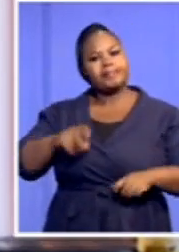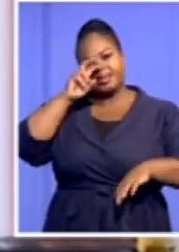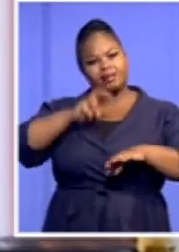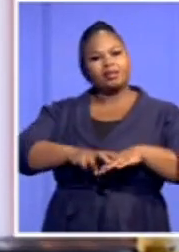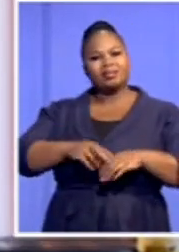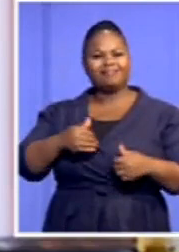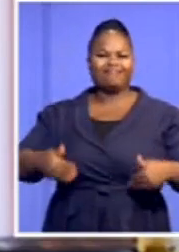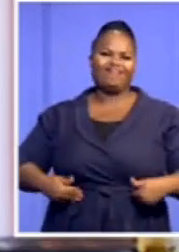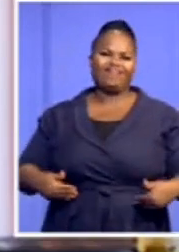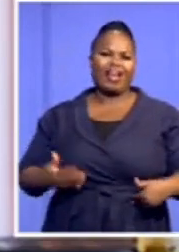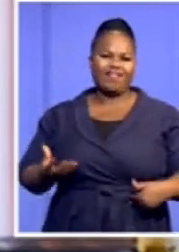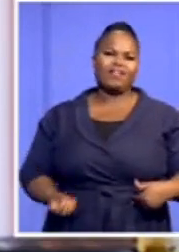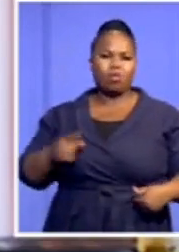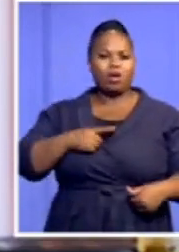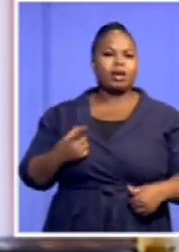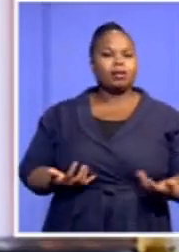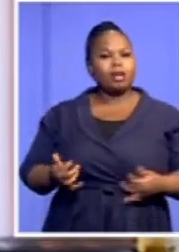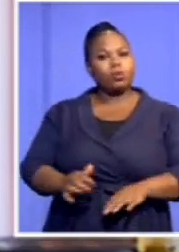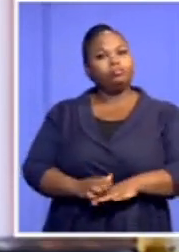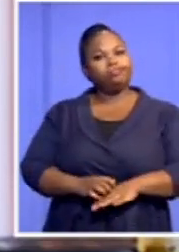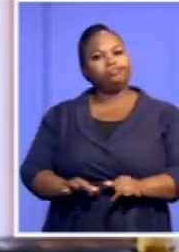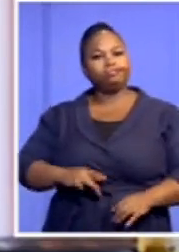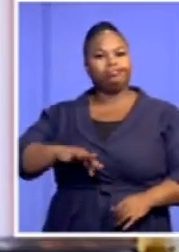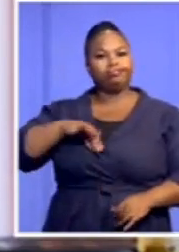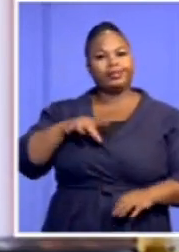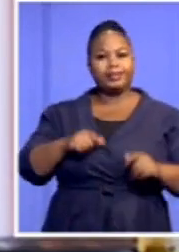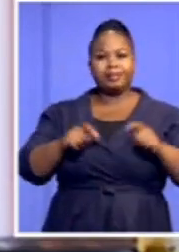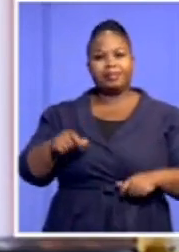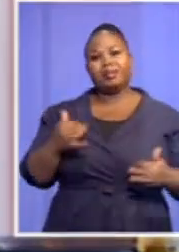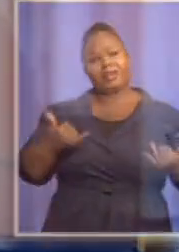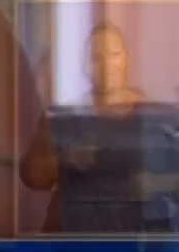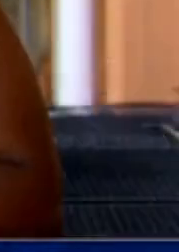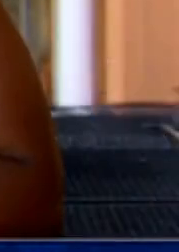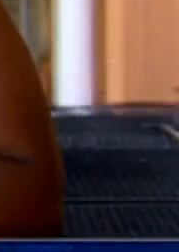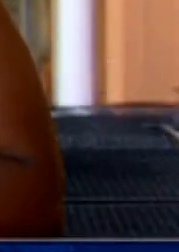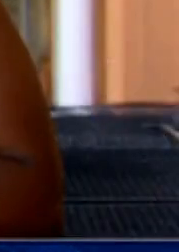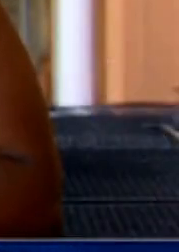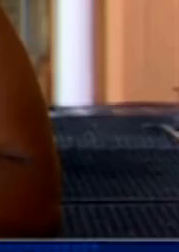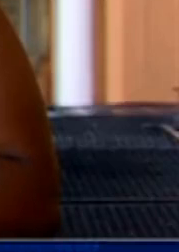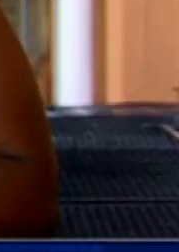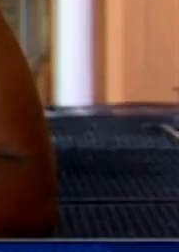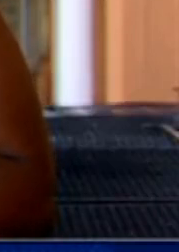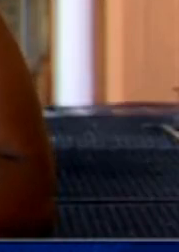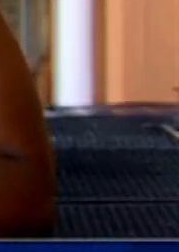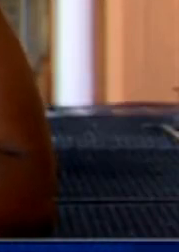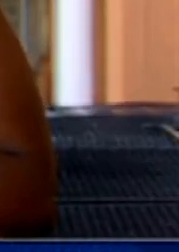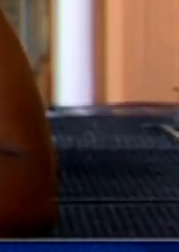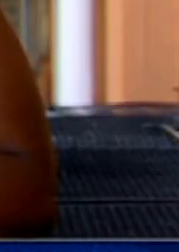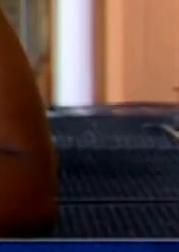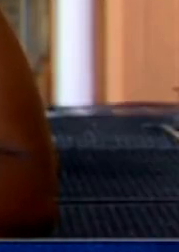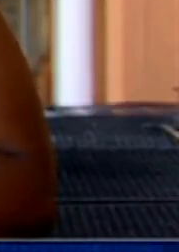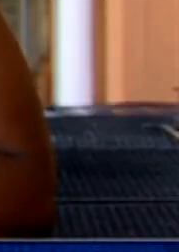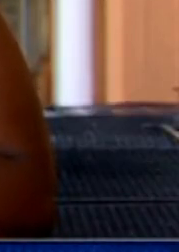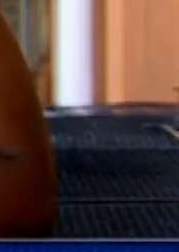heightened, and as the weather starts to get worse and worse, and we're seeing more torrential downfalls, and